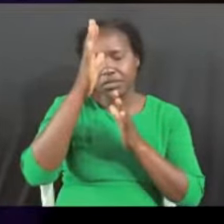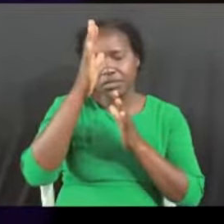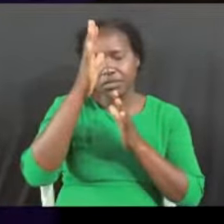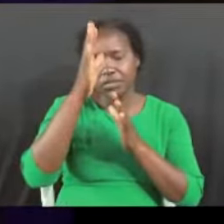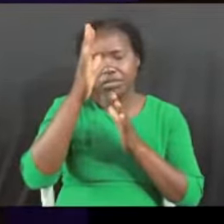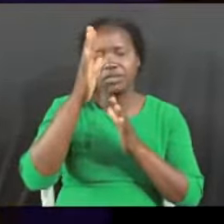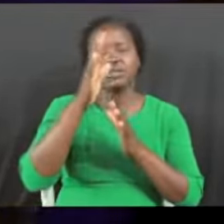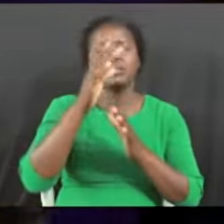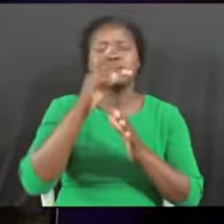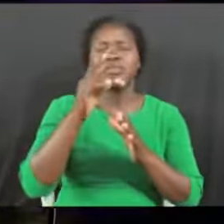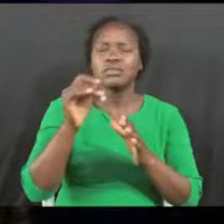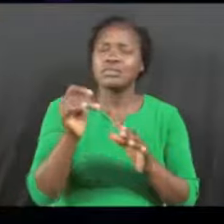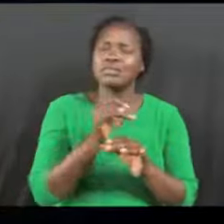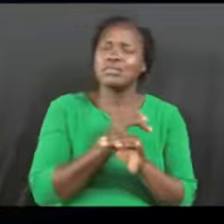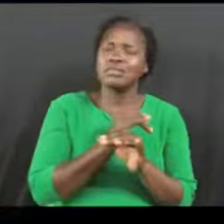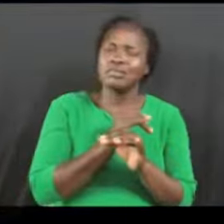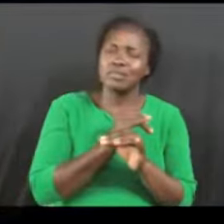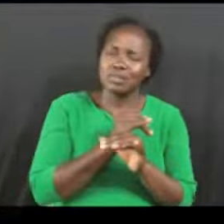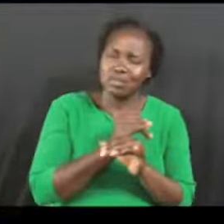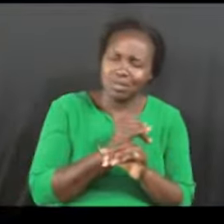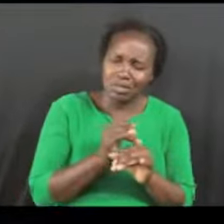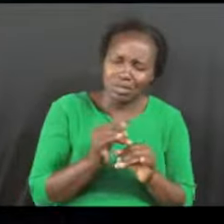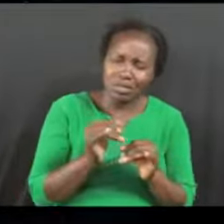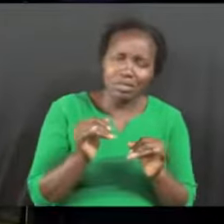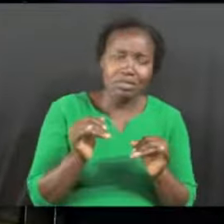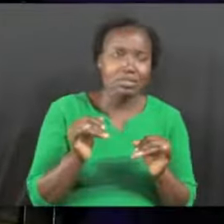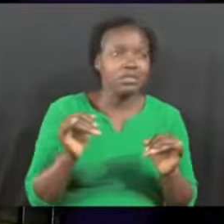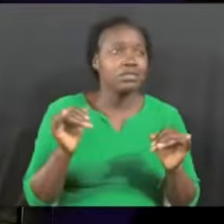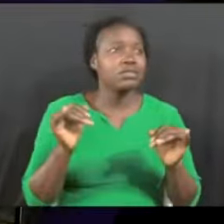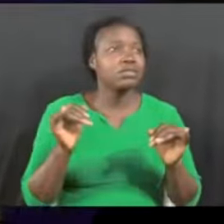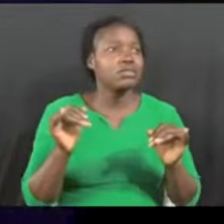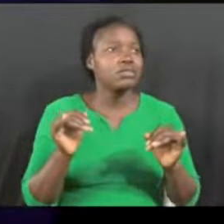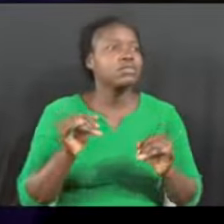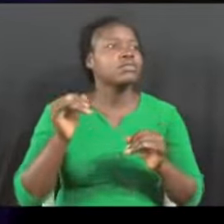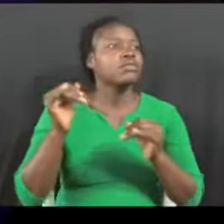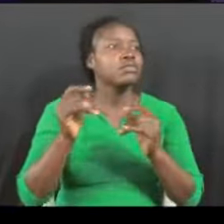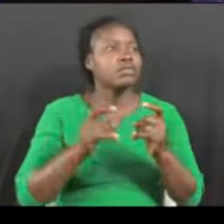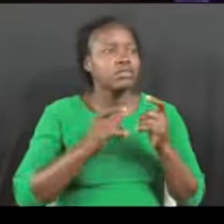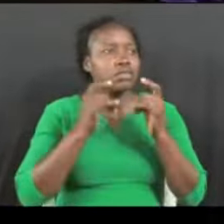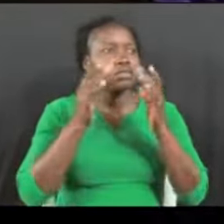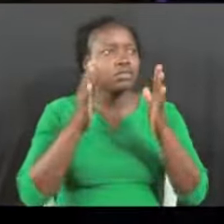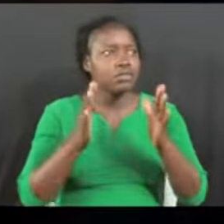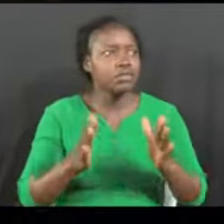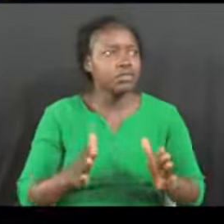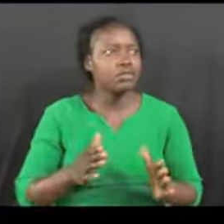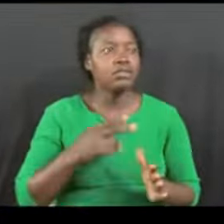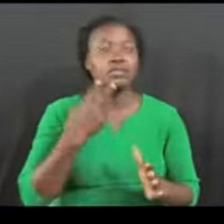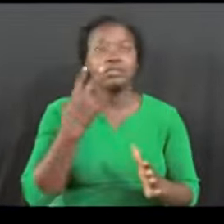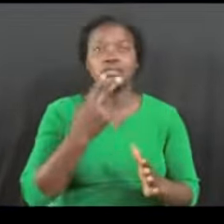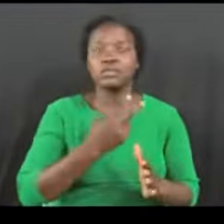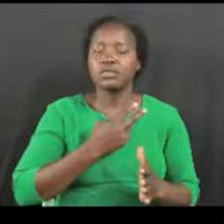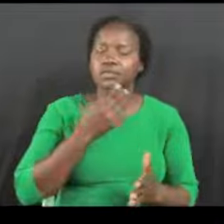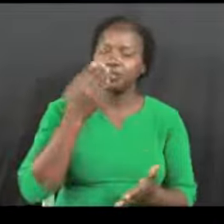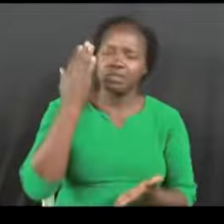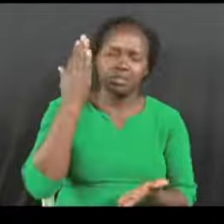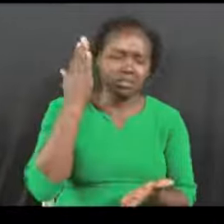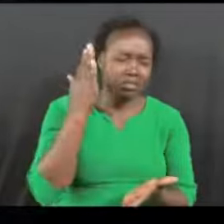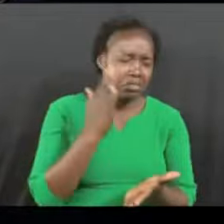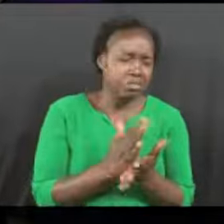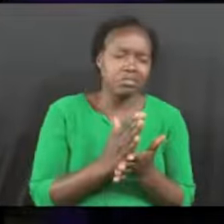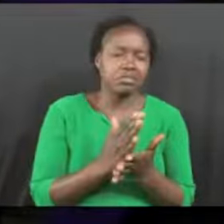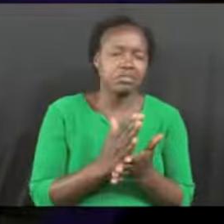Oh, but pure, the vilest. The vilest offender